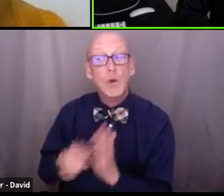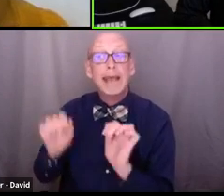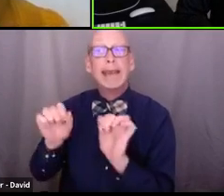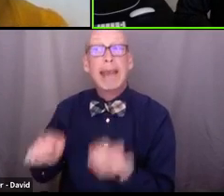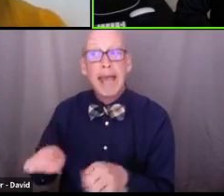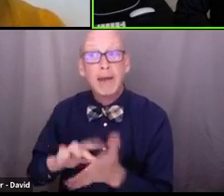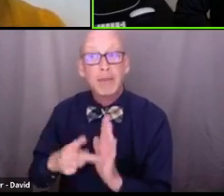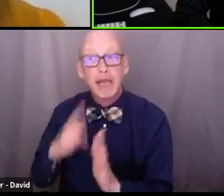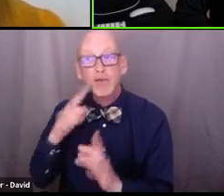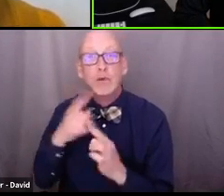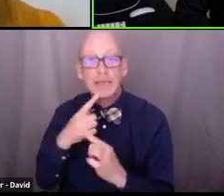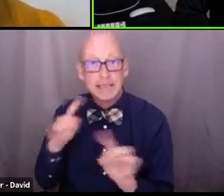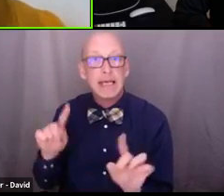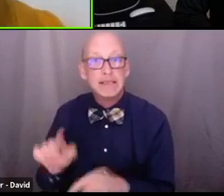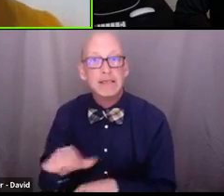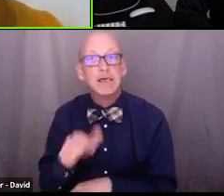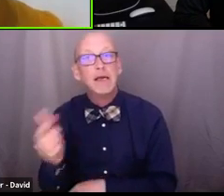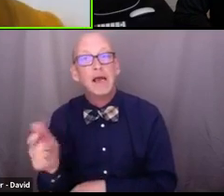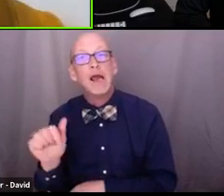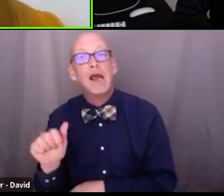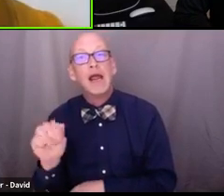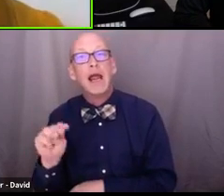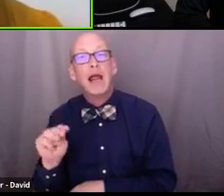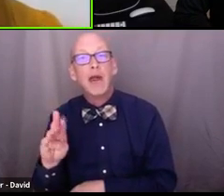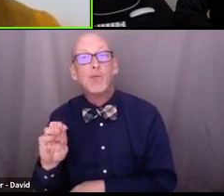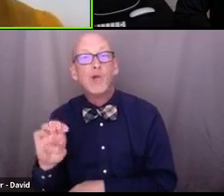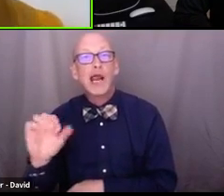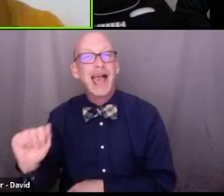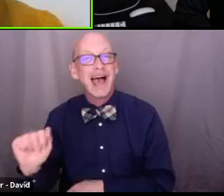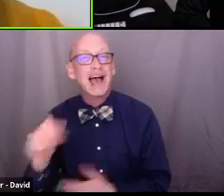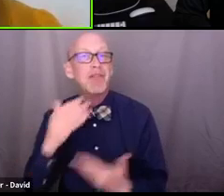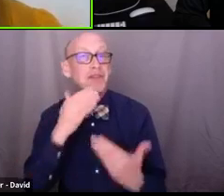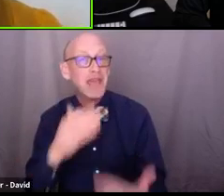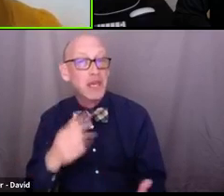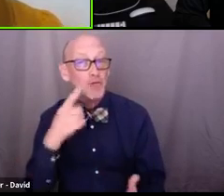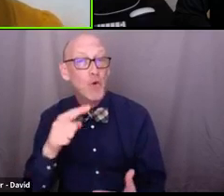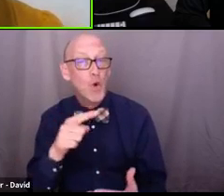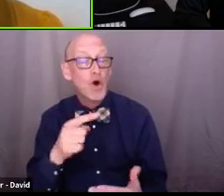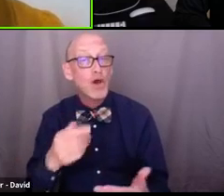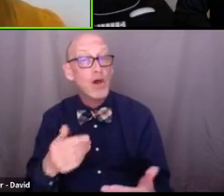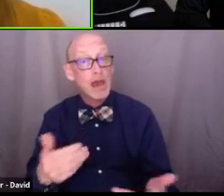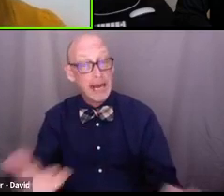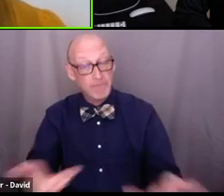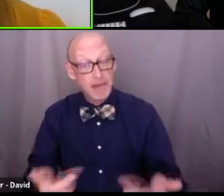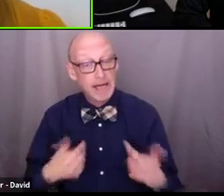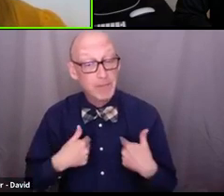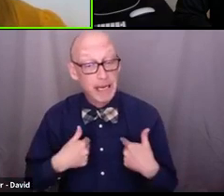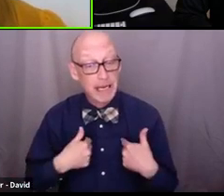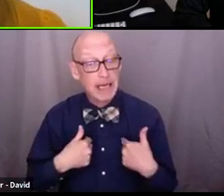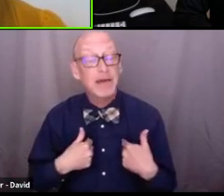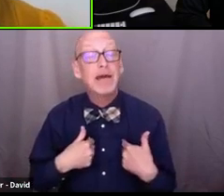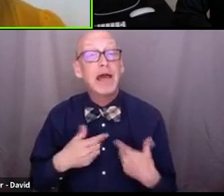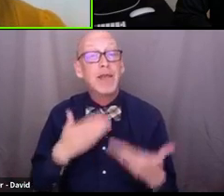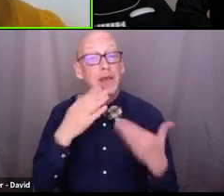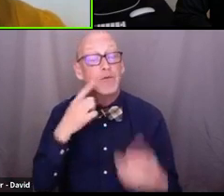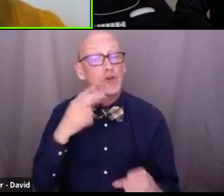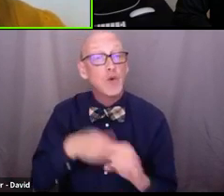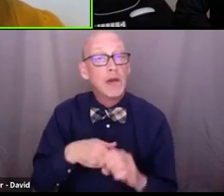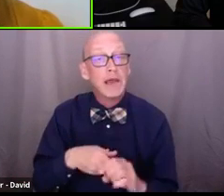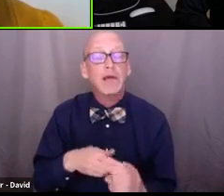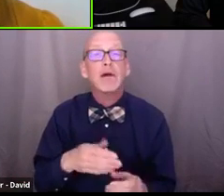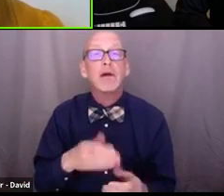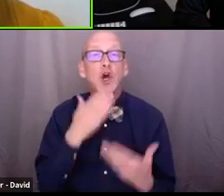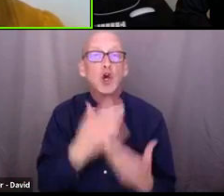enterprise? So thank you guys for having me. Thank you guys for joining. Great question, Will. I think that it is